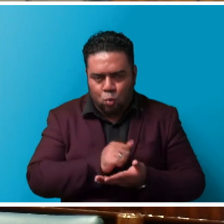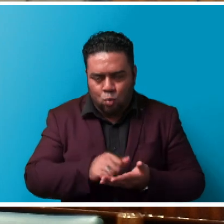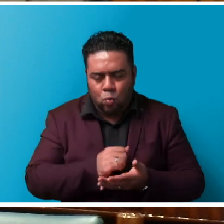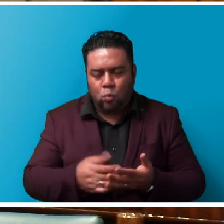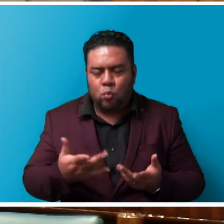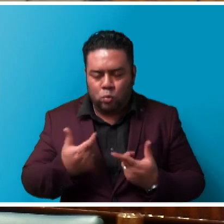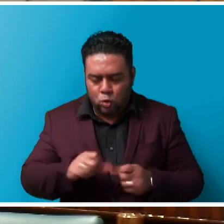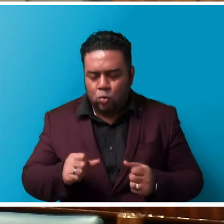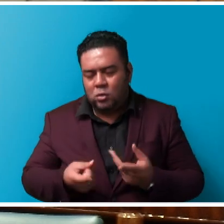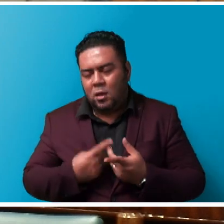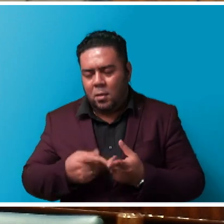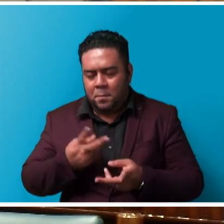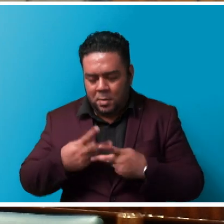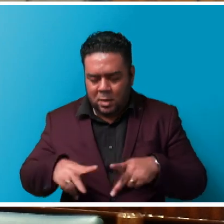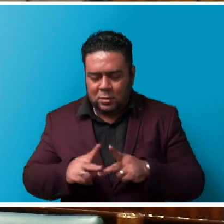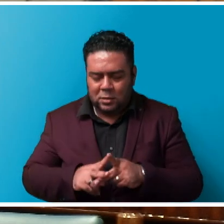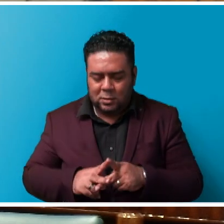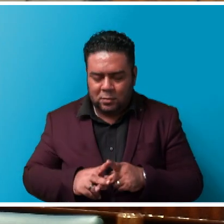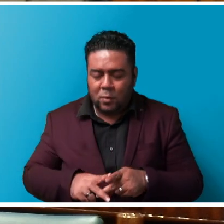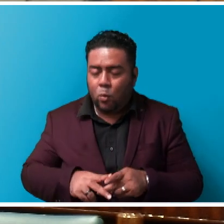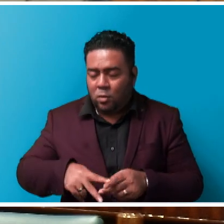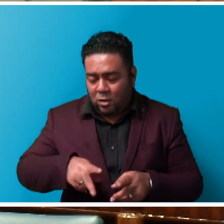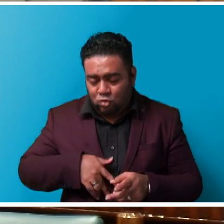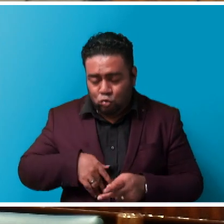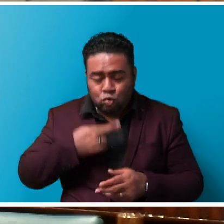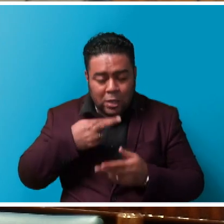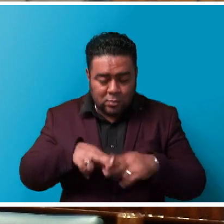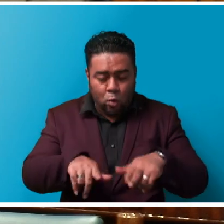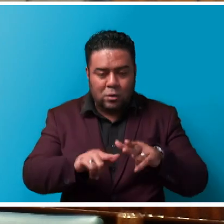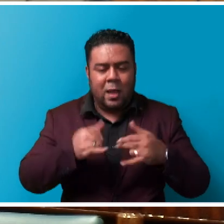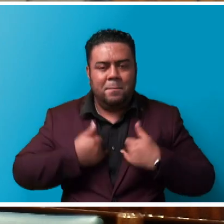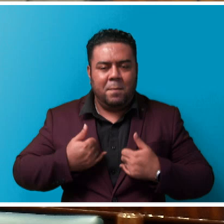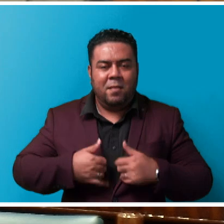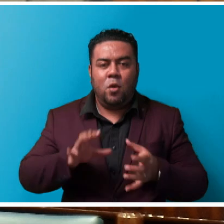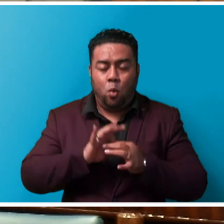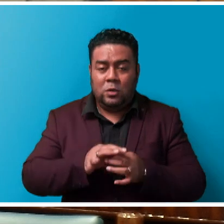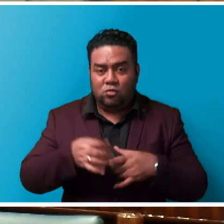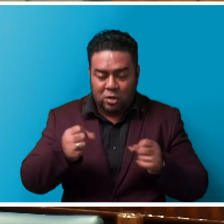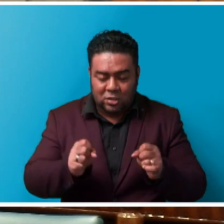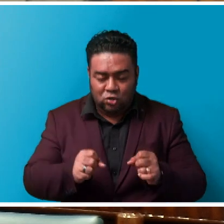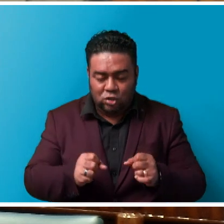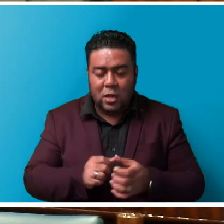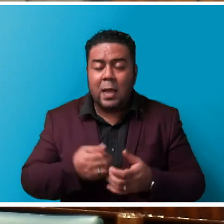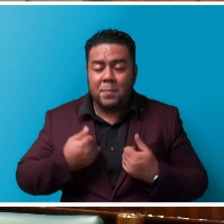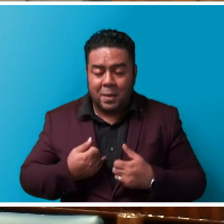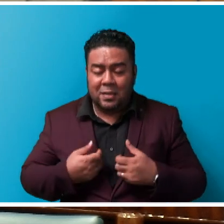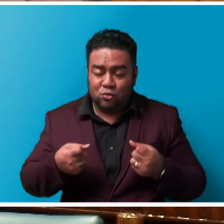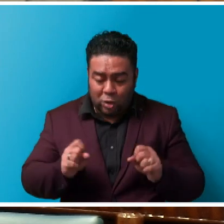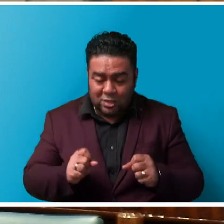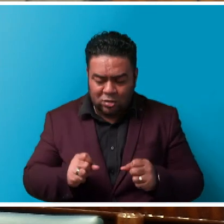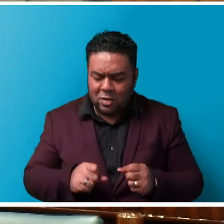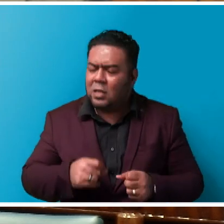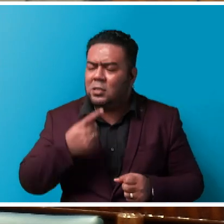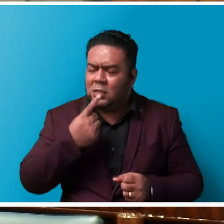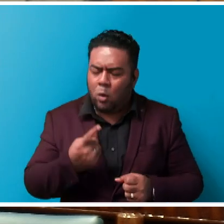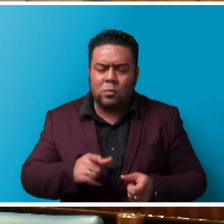economic development, while the transport decarbonization implementing strategy implementation strategy will outline clear